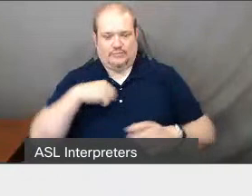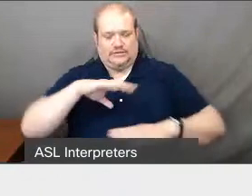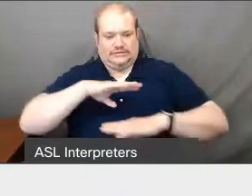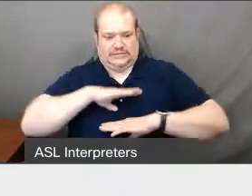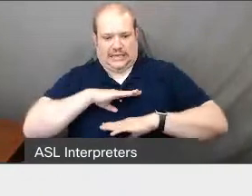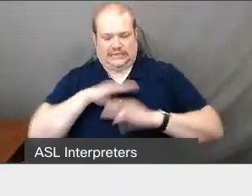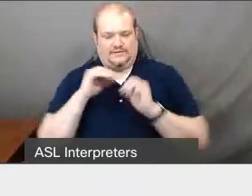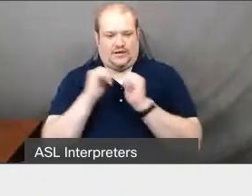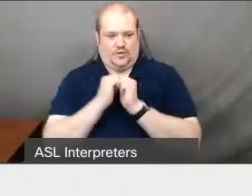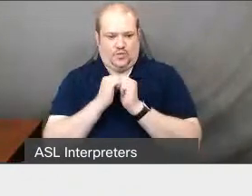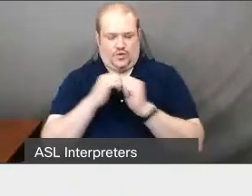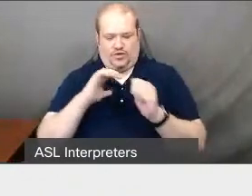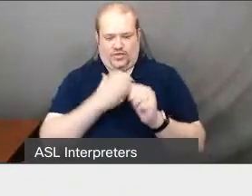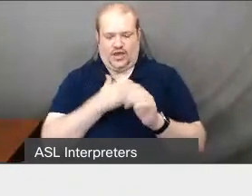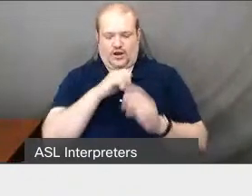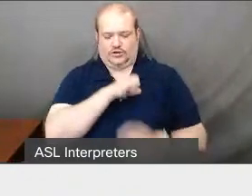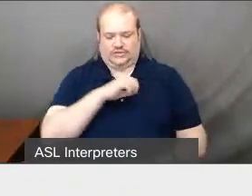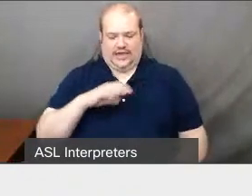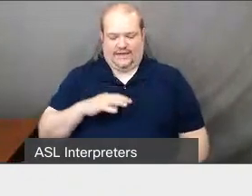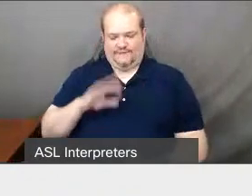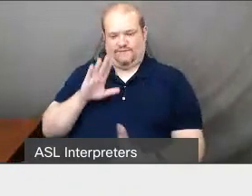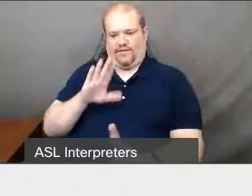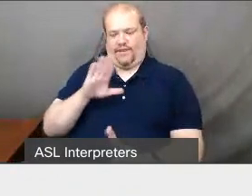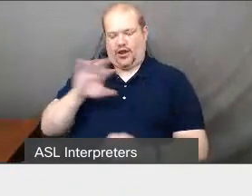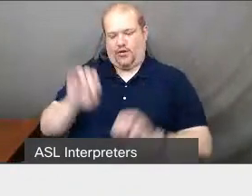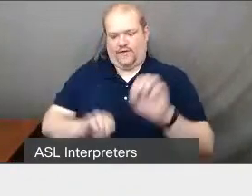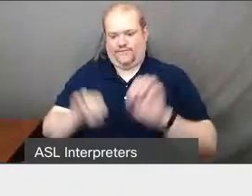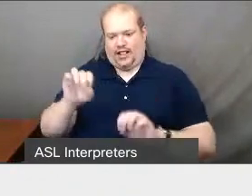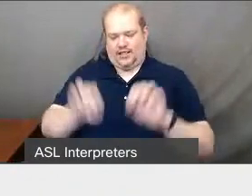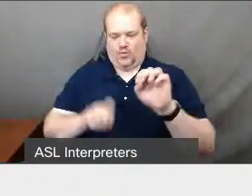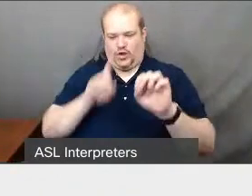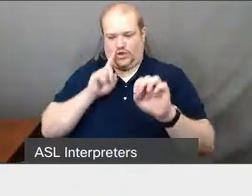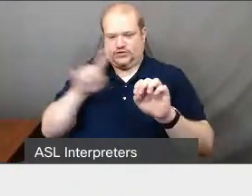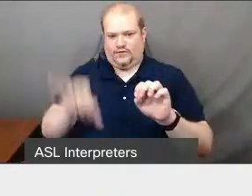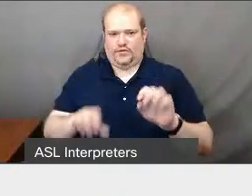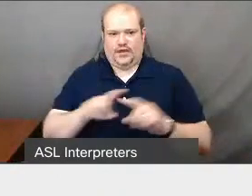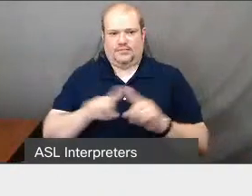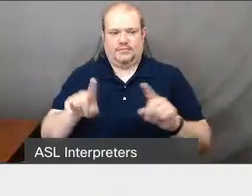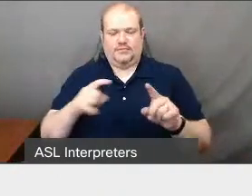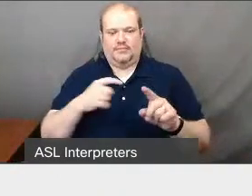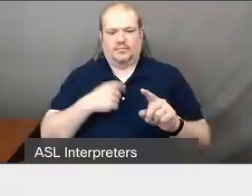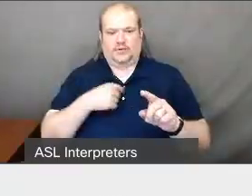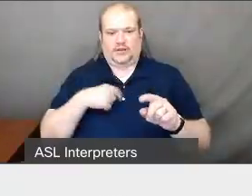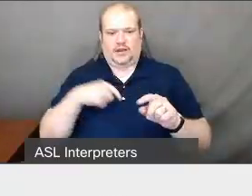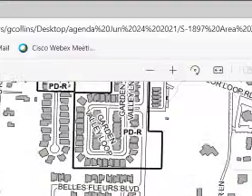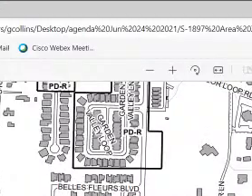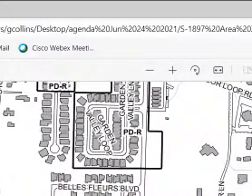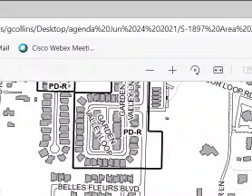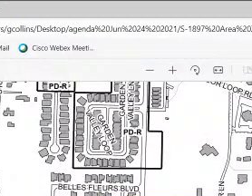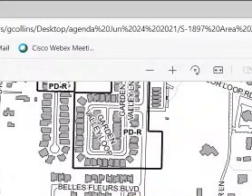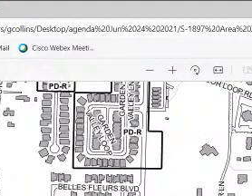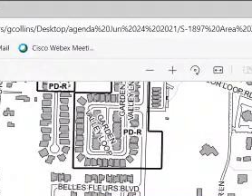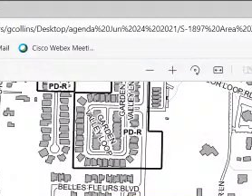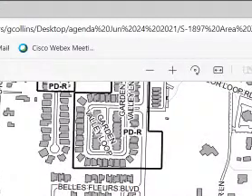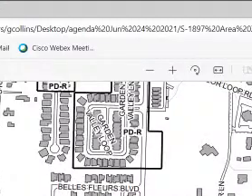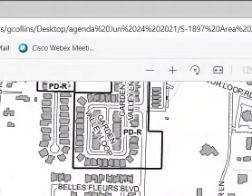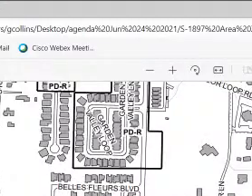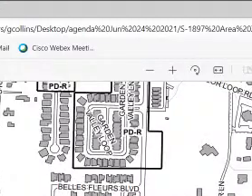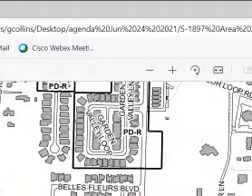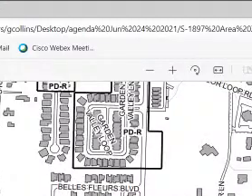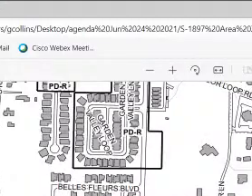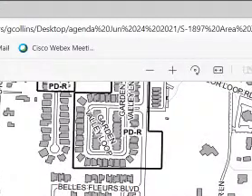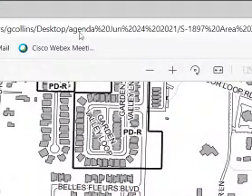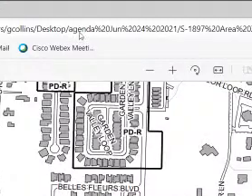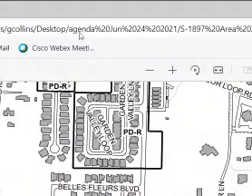satisfied with our staff's evaluation of that. But I just keep coming back to the water component